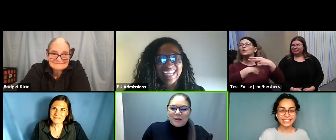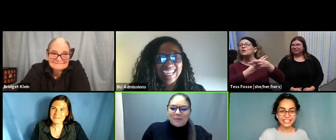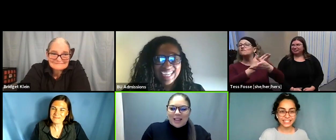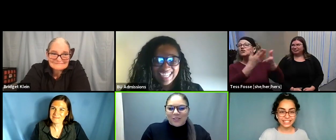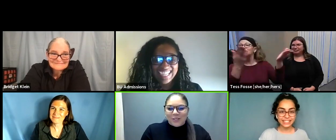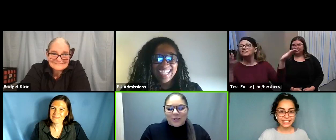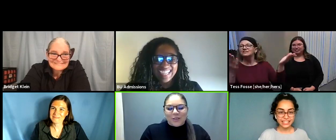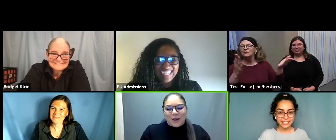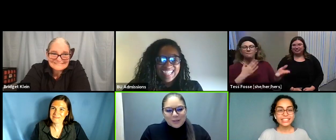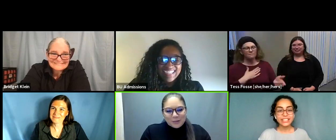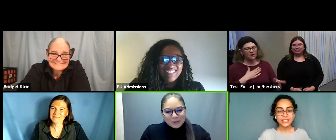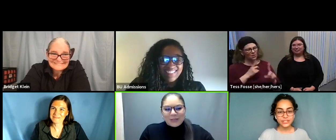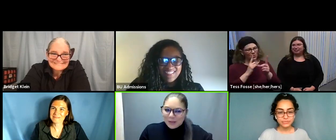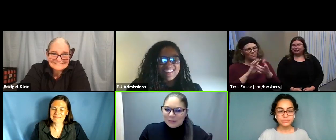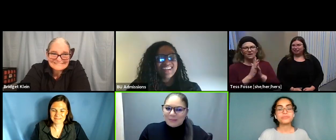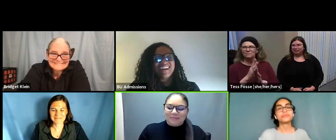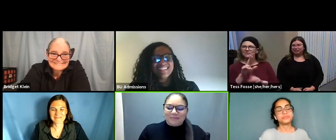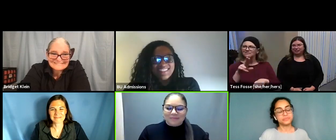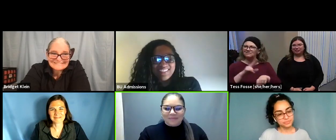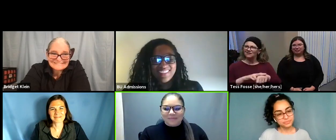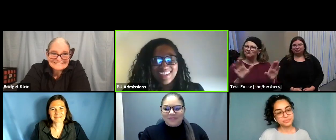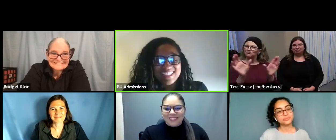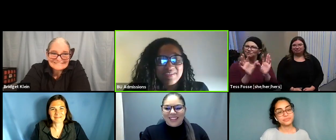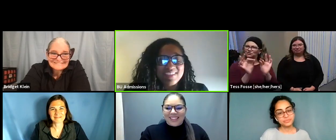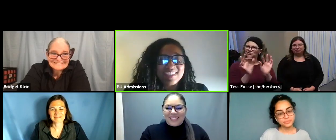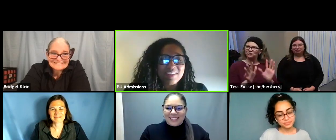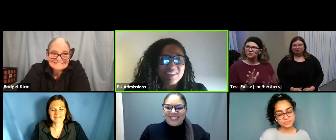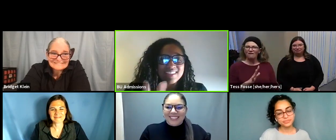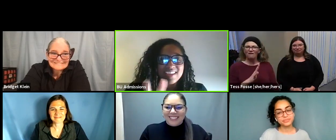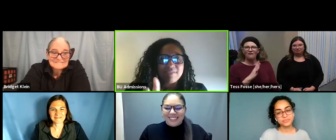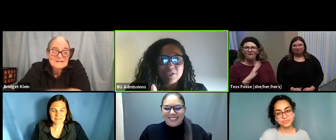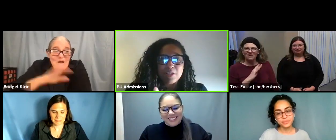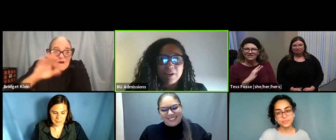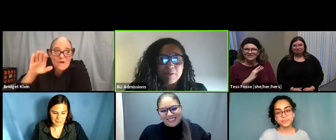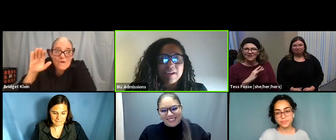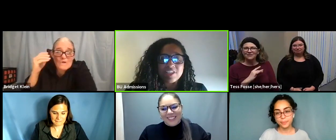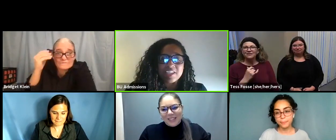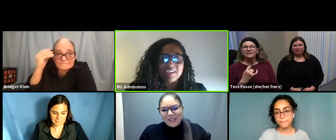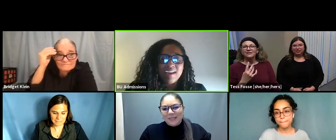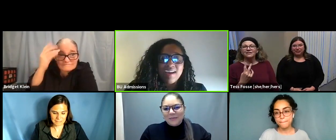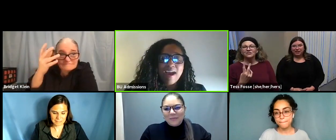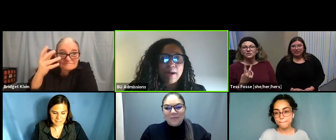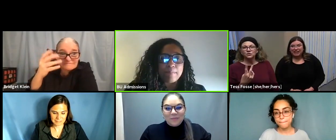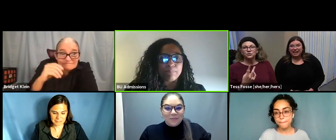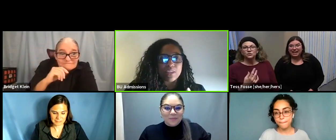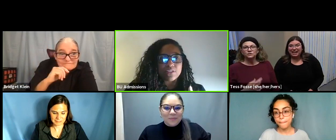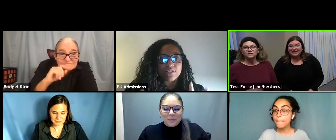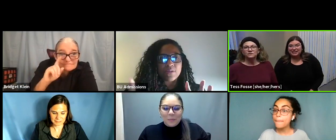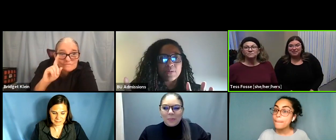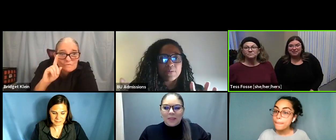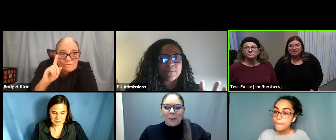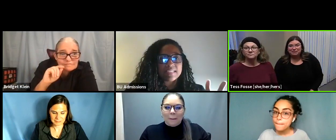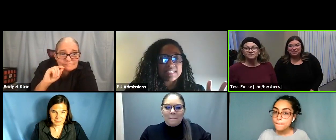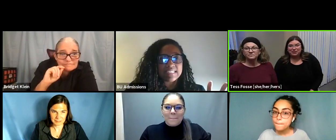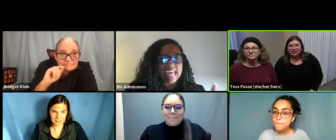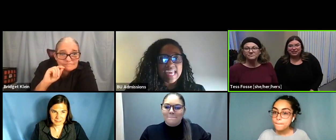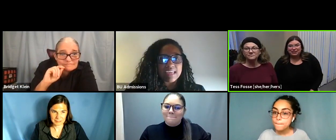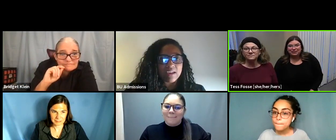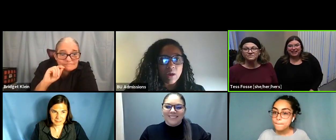is to become a nationally certified interpreter. Awesome. Awesome. So this is kind of a two-part question. I'm